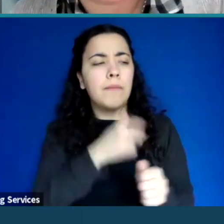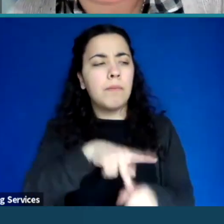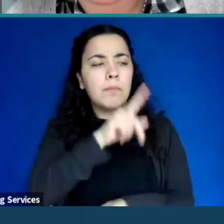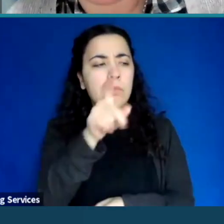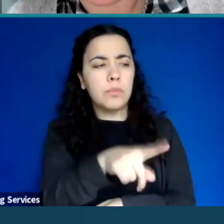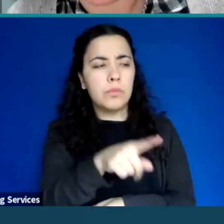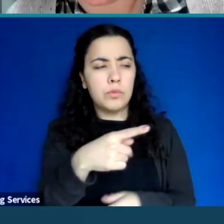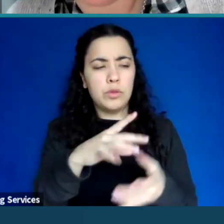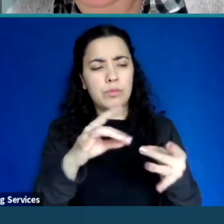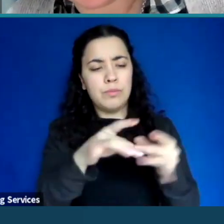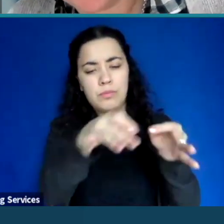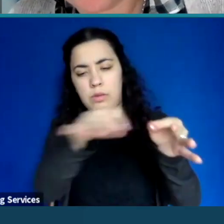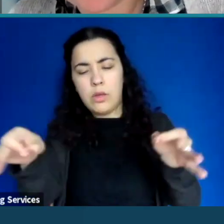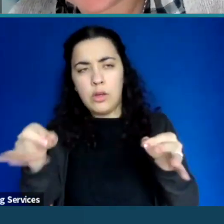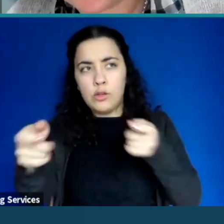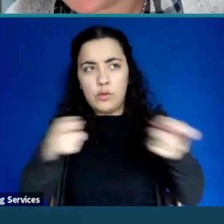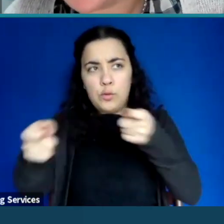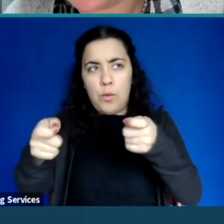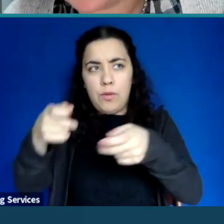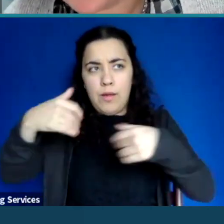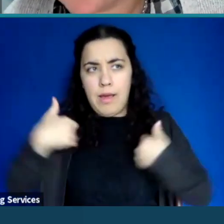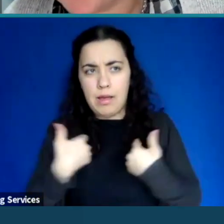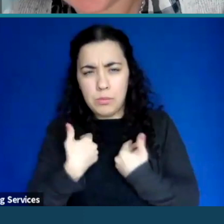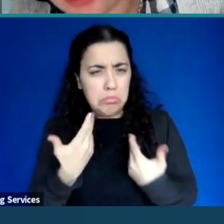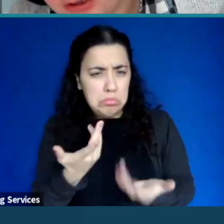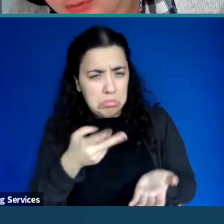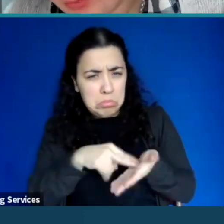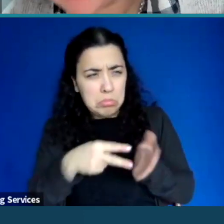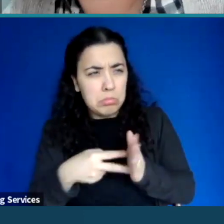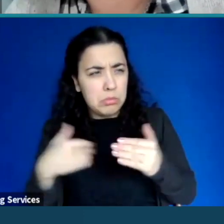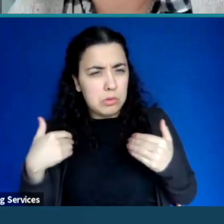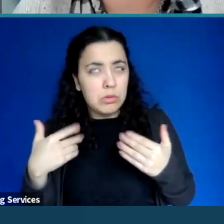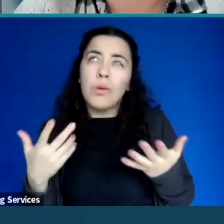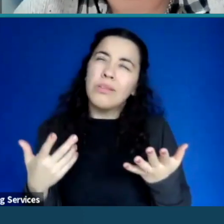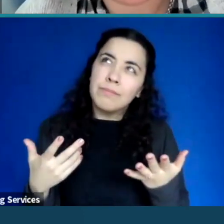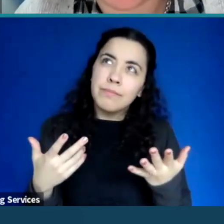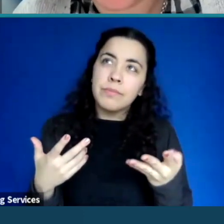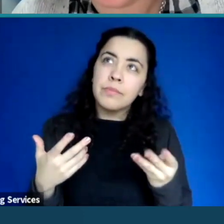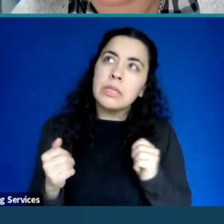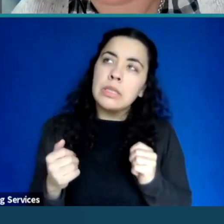animal, what would you consider to be not, what is considered,